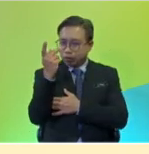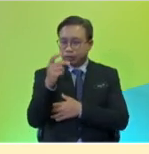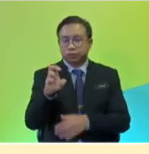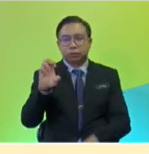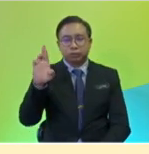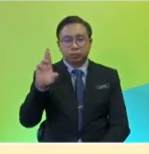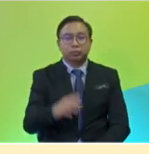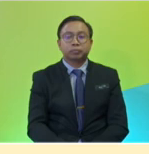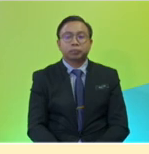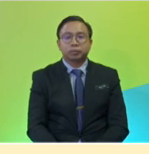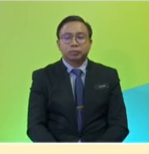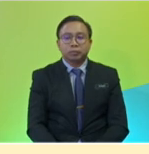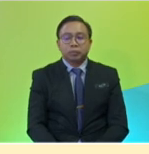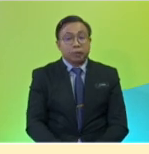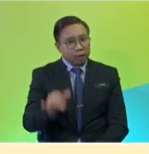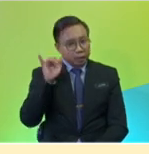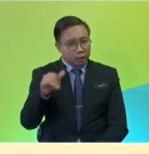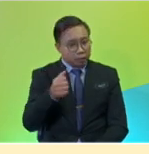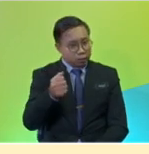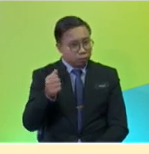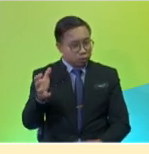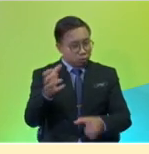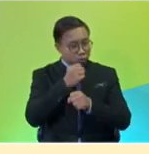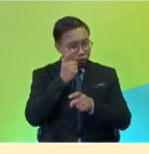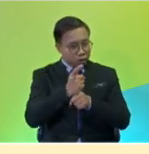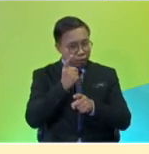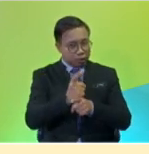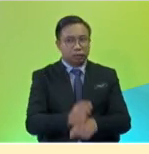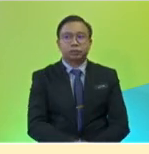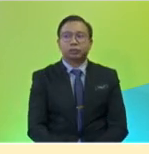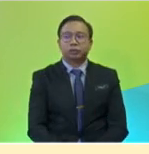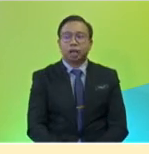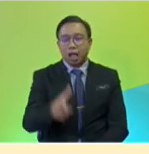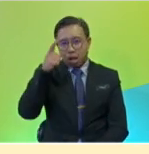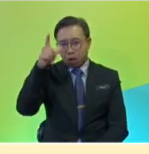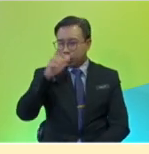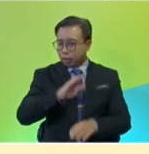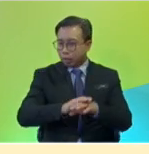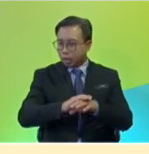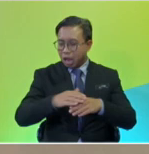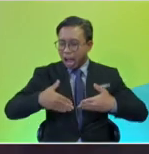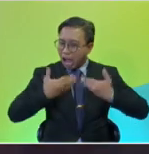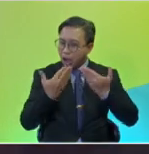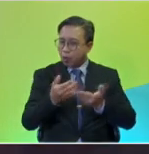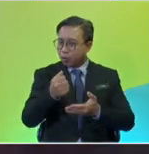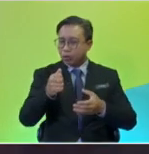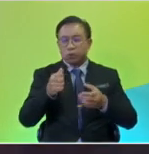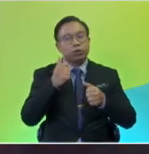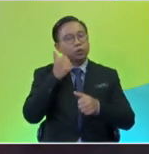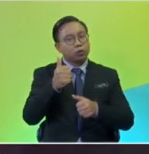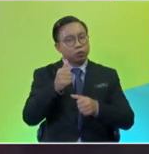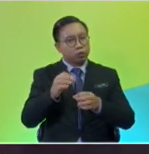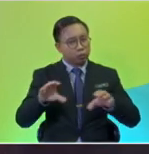have a fight. Yes, you got it right. Yeah, we are well looking done. At how good you are constructing